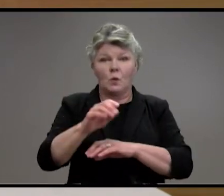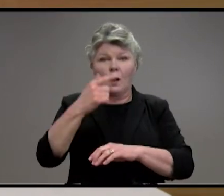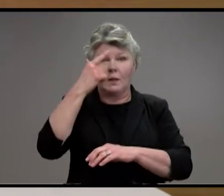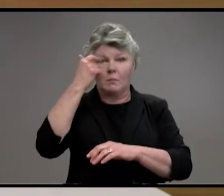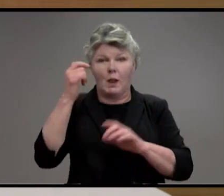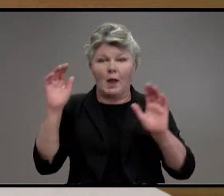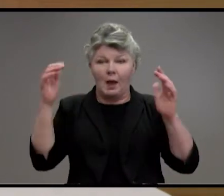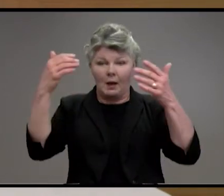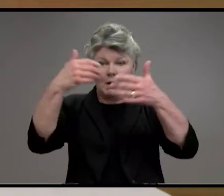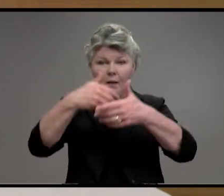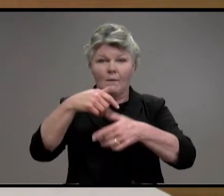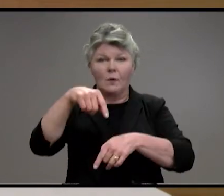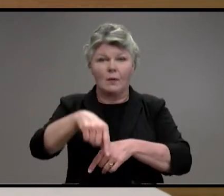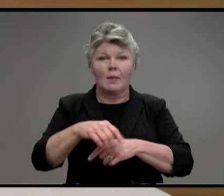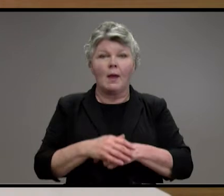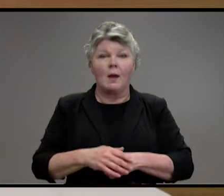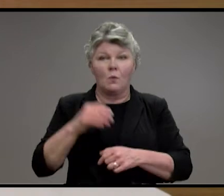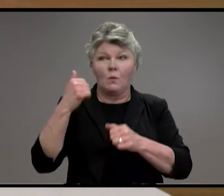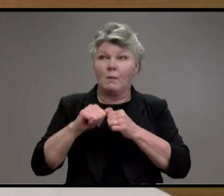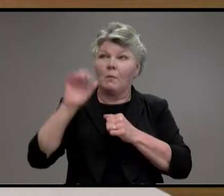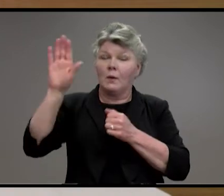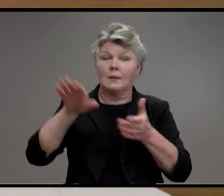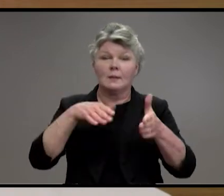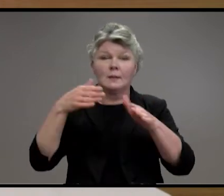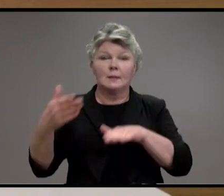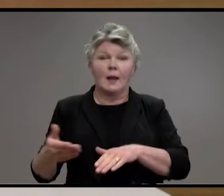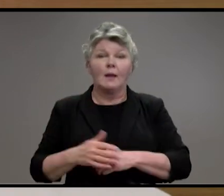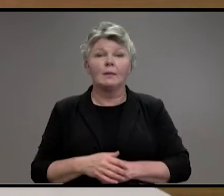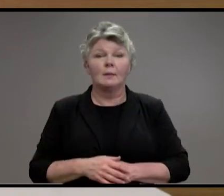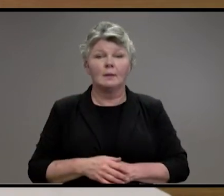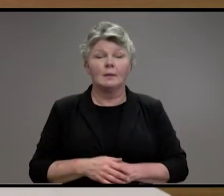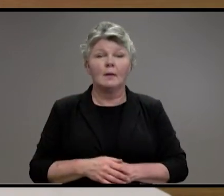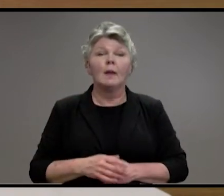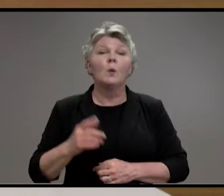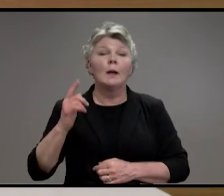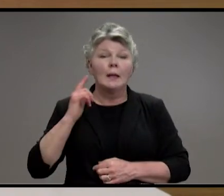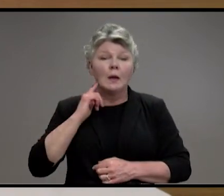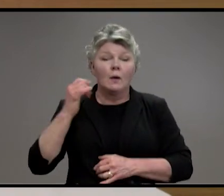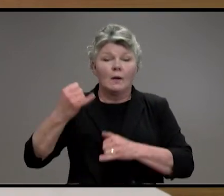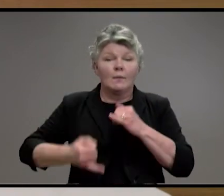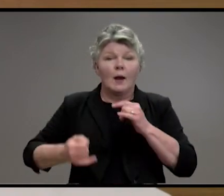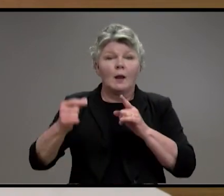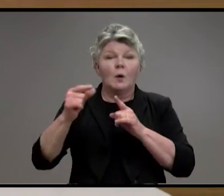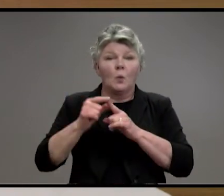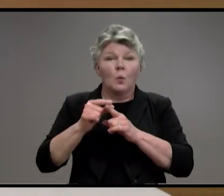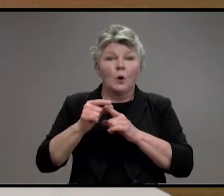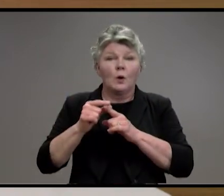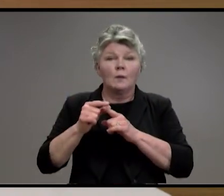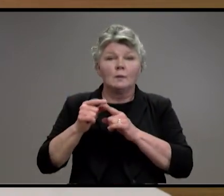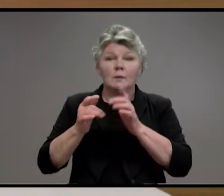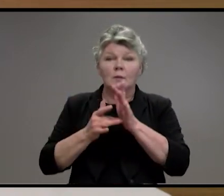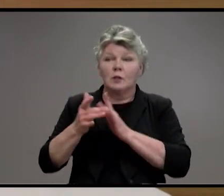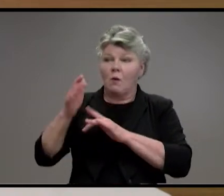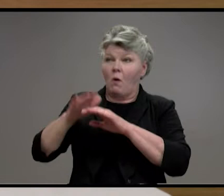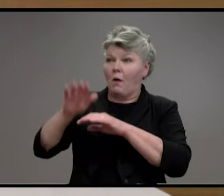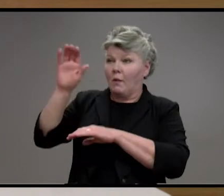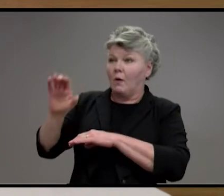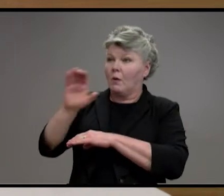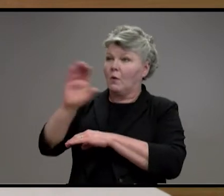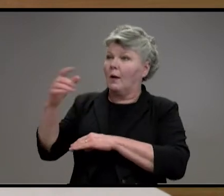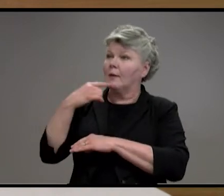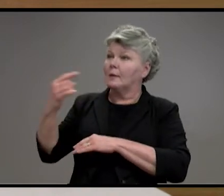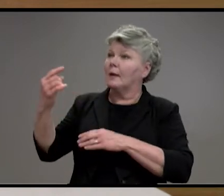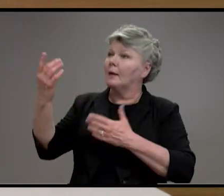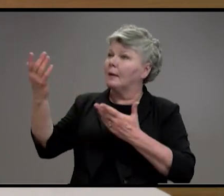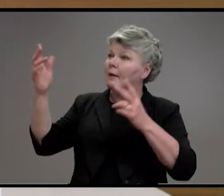death. And we will hear his final words from the cross, ending with, my God, why have you forsaken